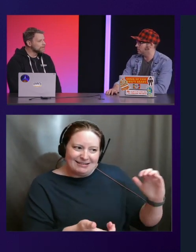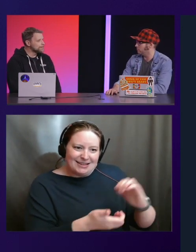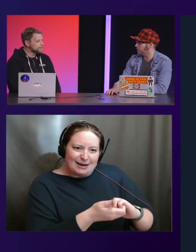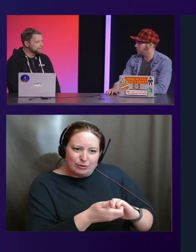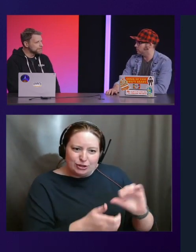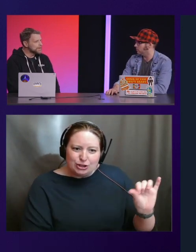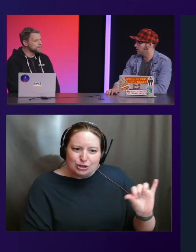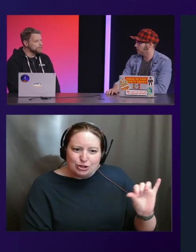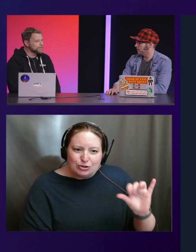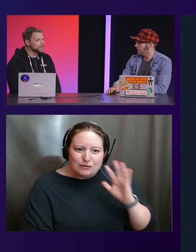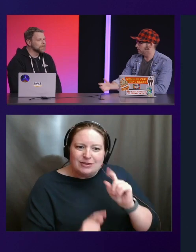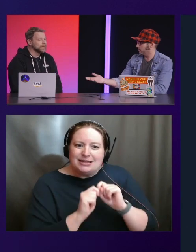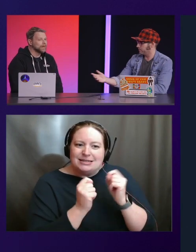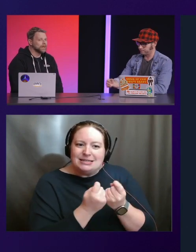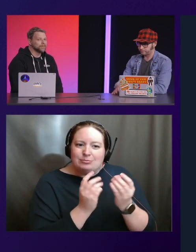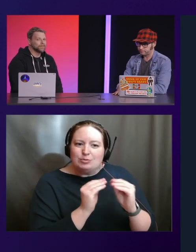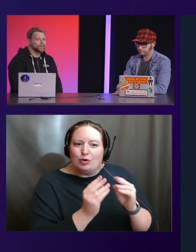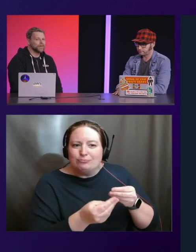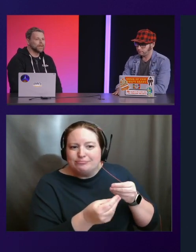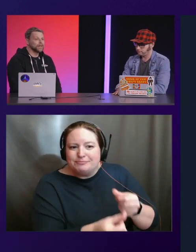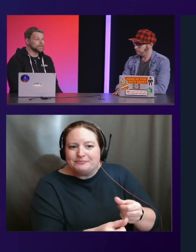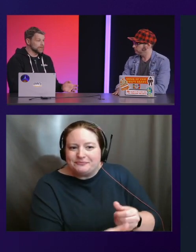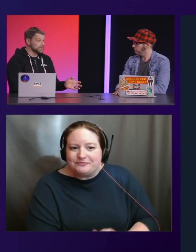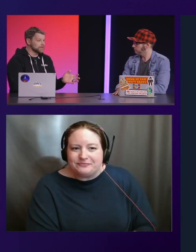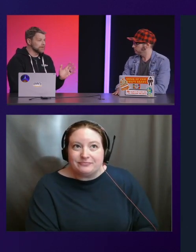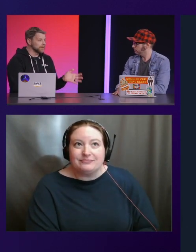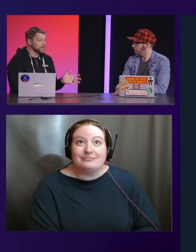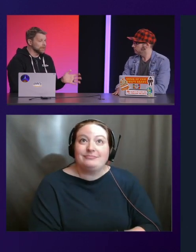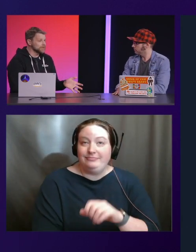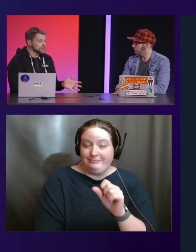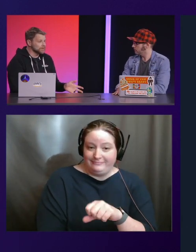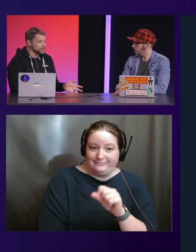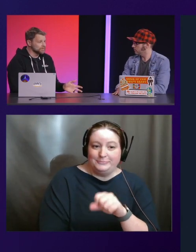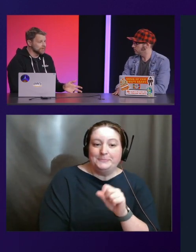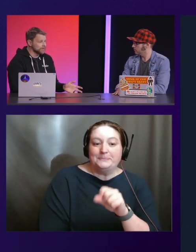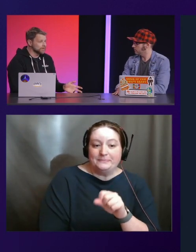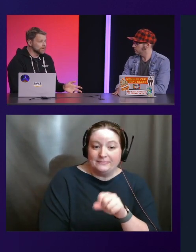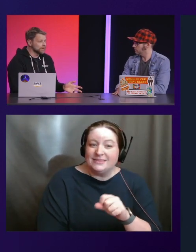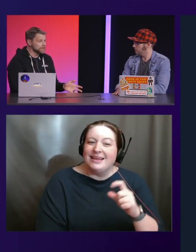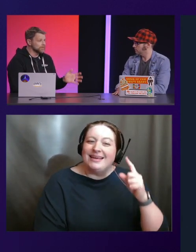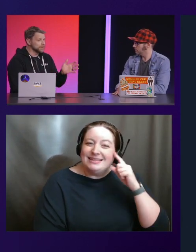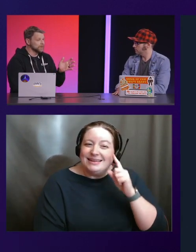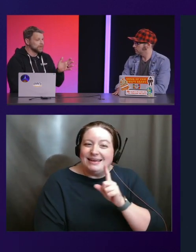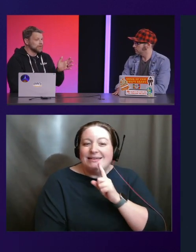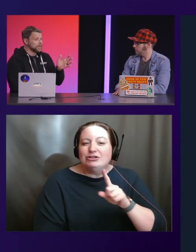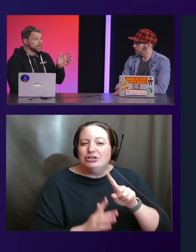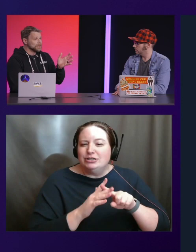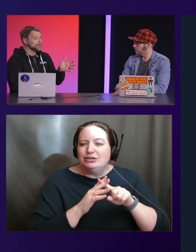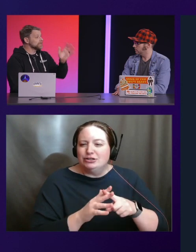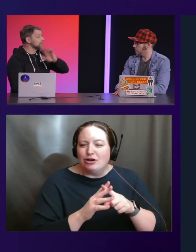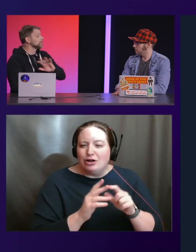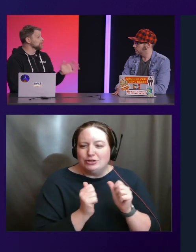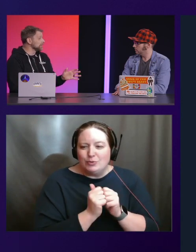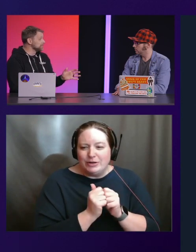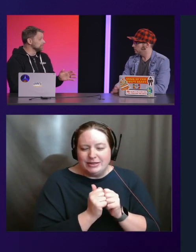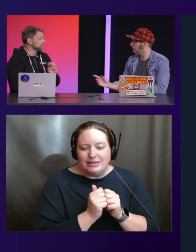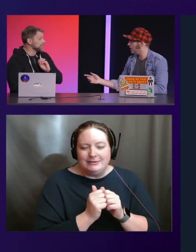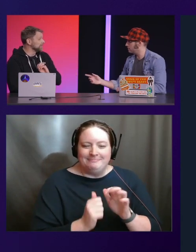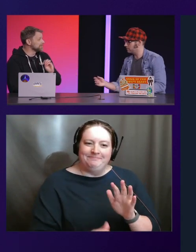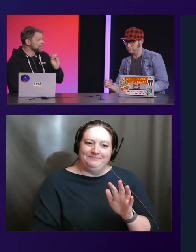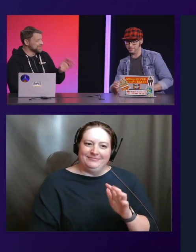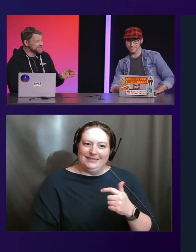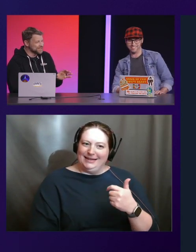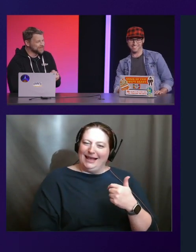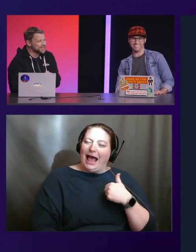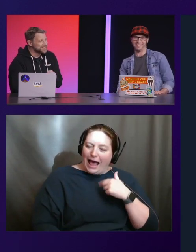more seamless too. Yep. Yep, it does, and I think it actually starts with some of the. So I'll take you on a journey too.